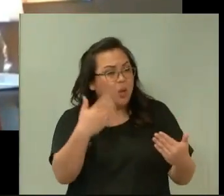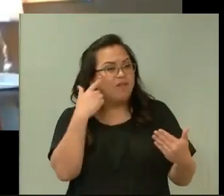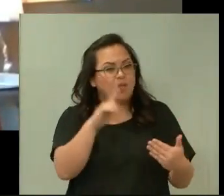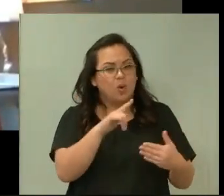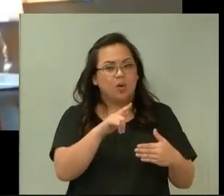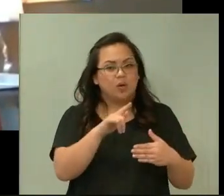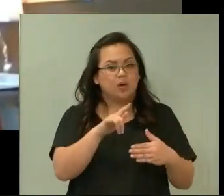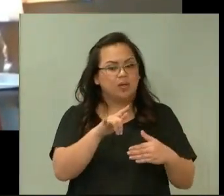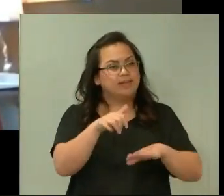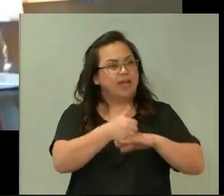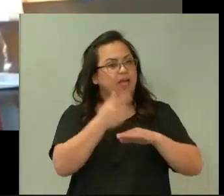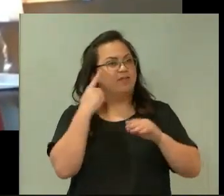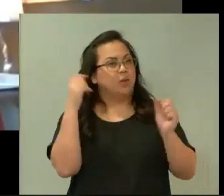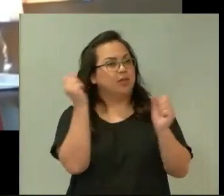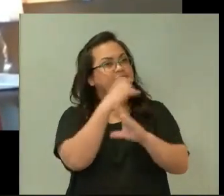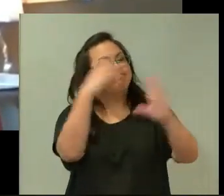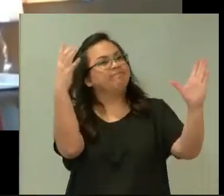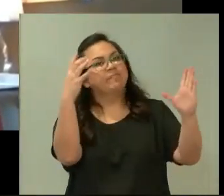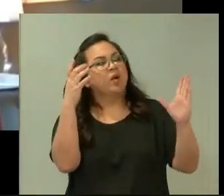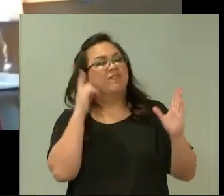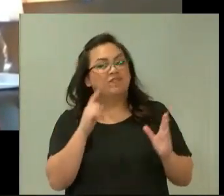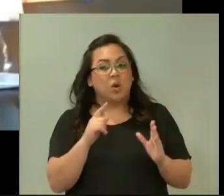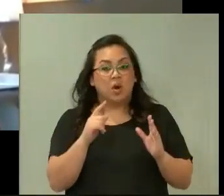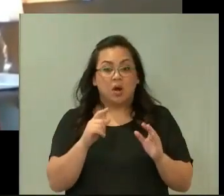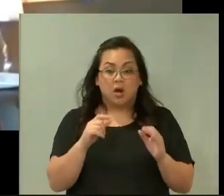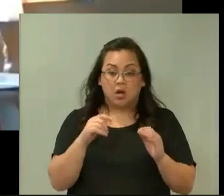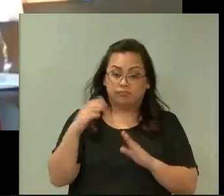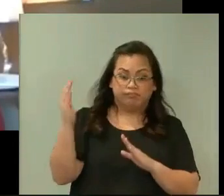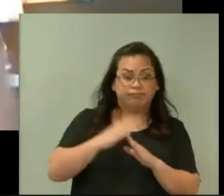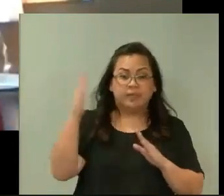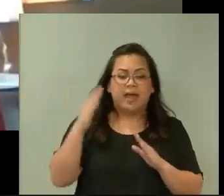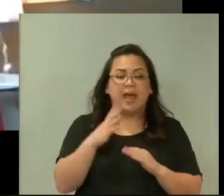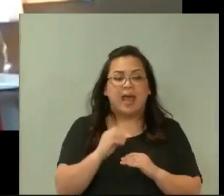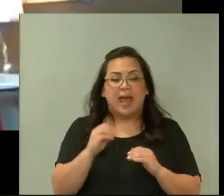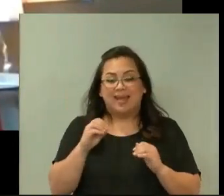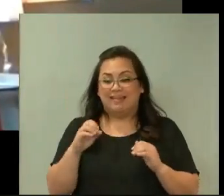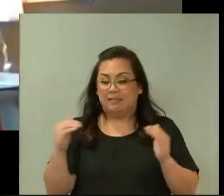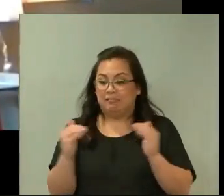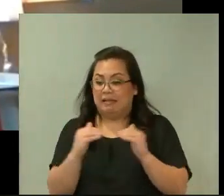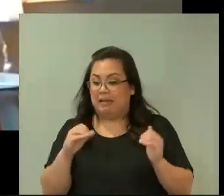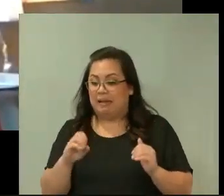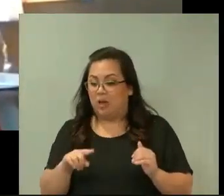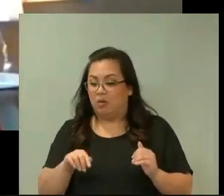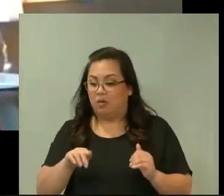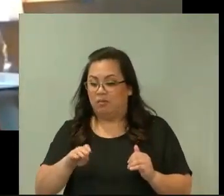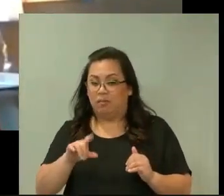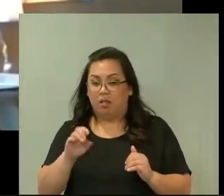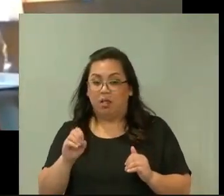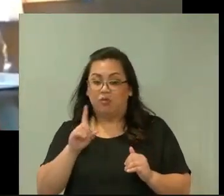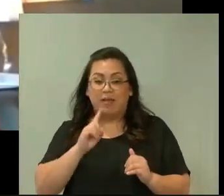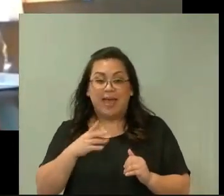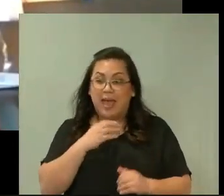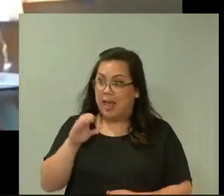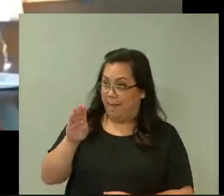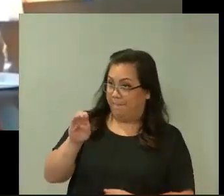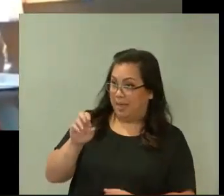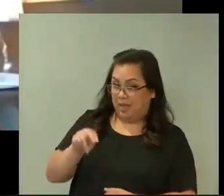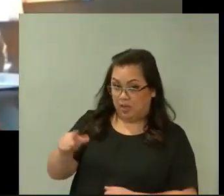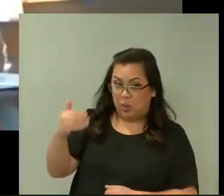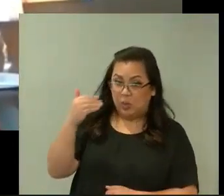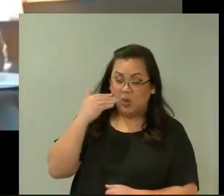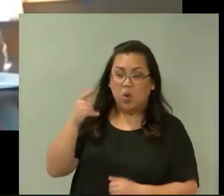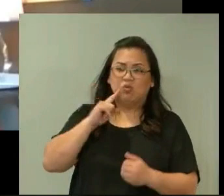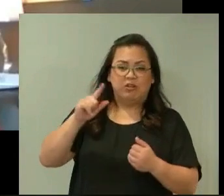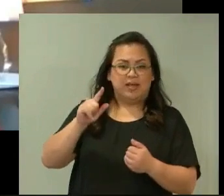setting a vision around optimal and equitable. That's important that you put that frame together for us. And Ben, you know the